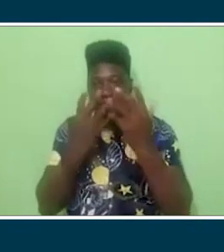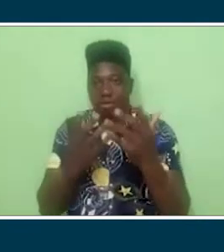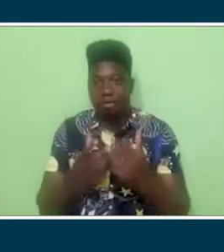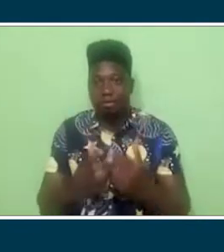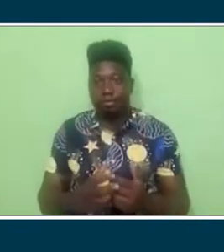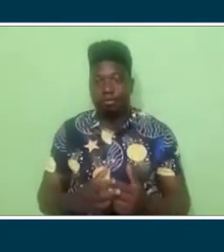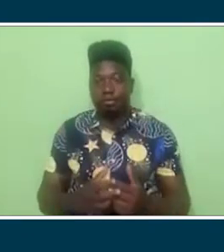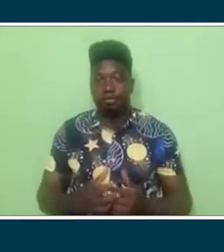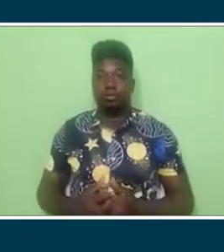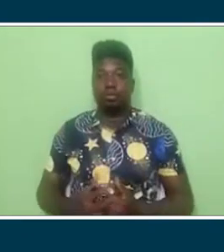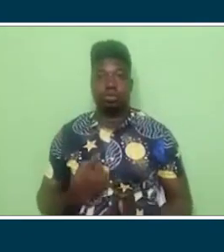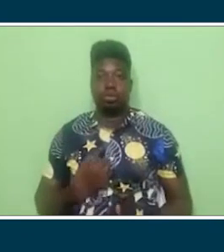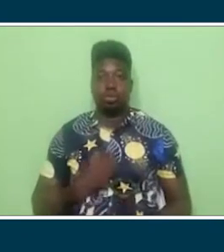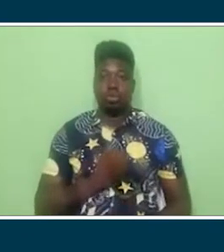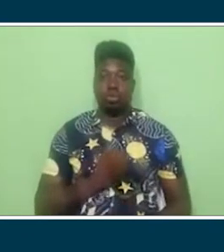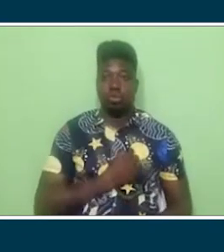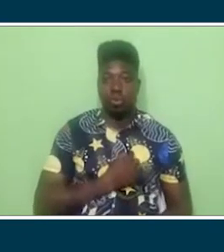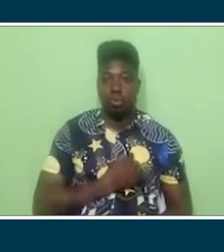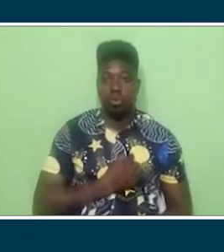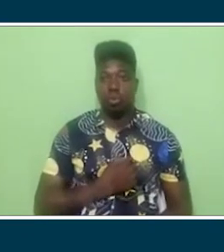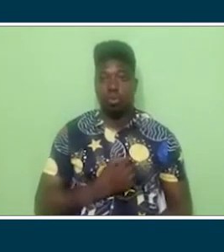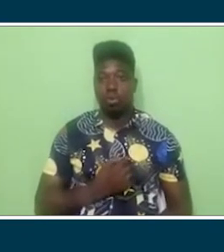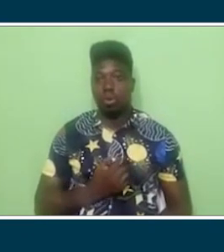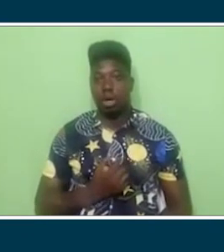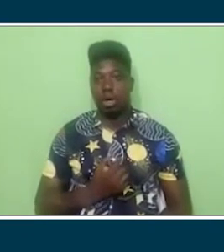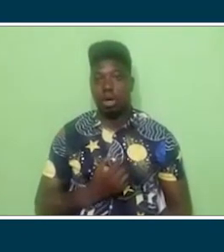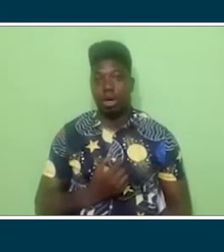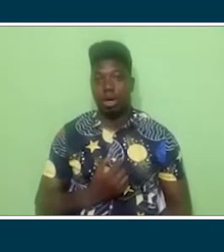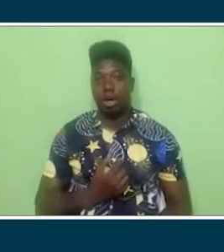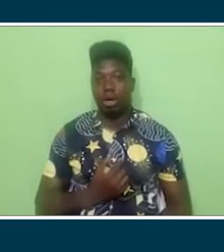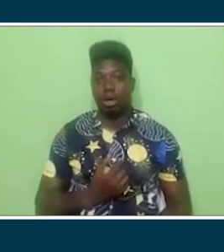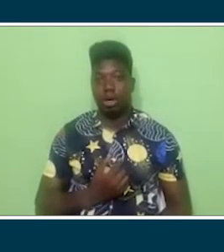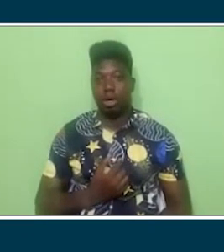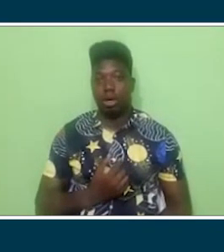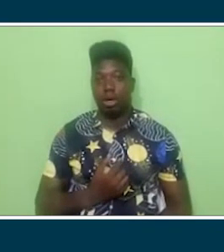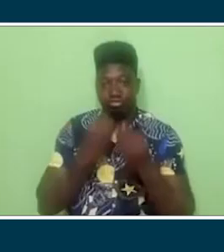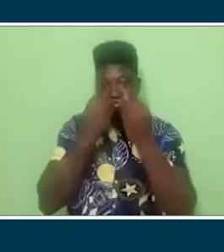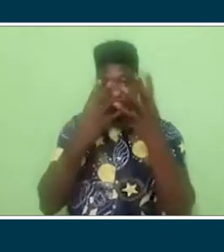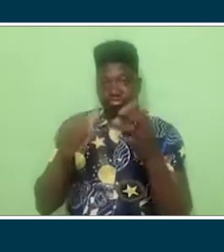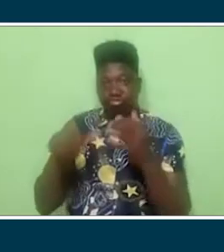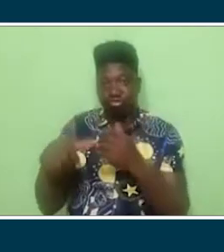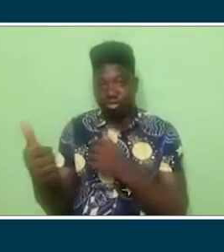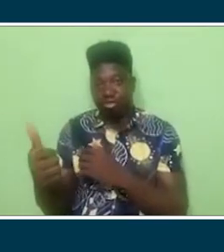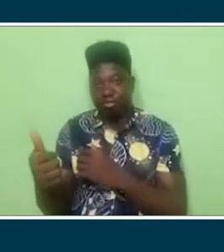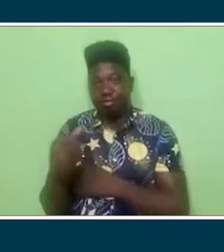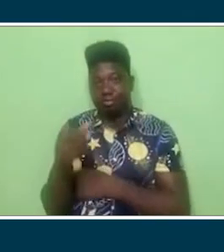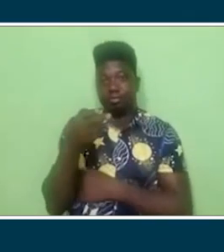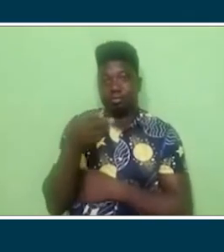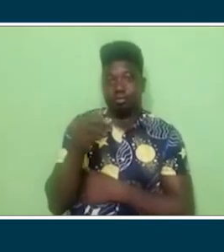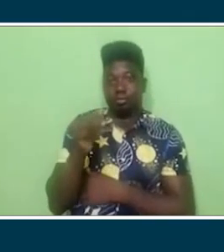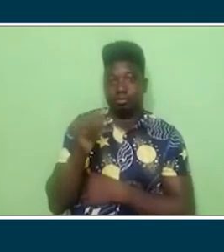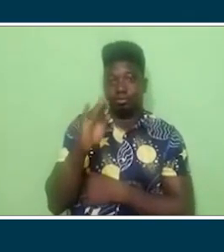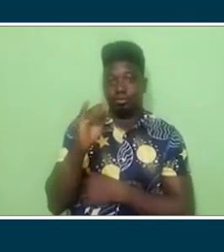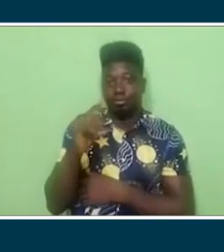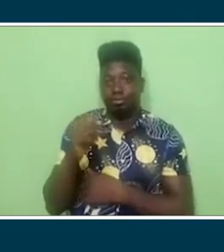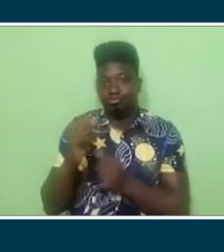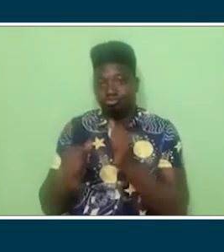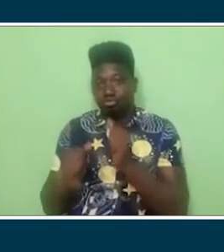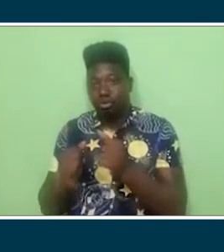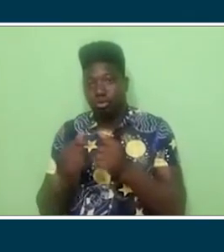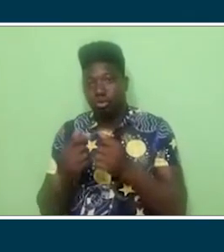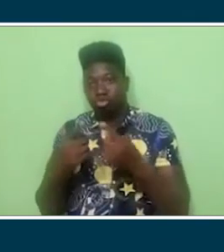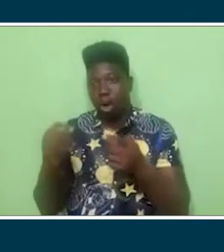then we get into another form or habit, which is to try to minimize it. So yes, okay,